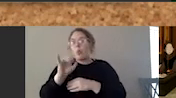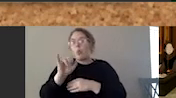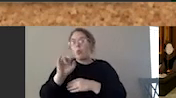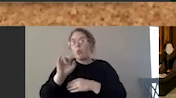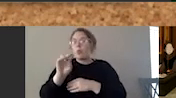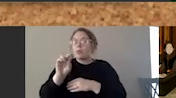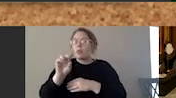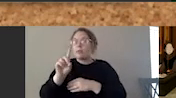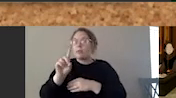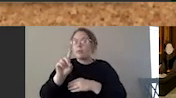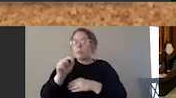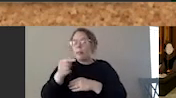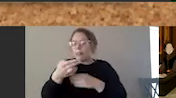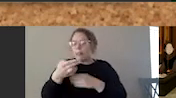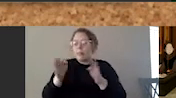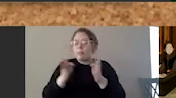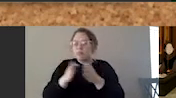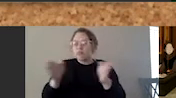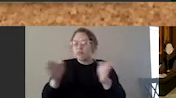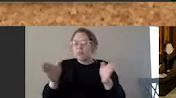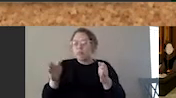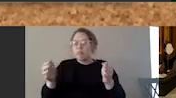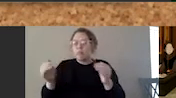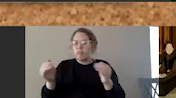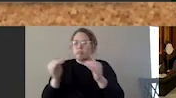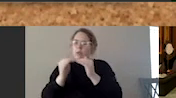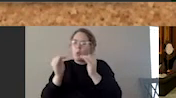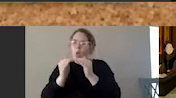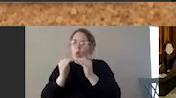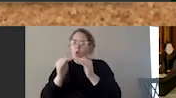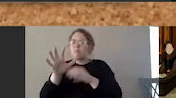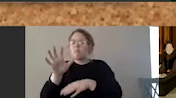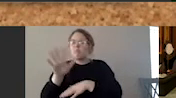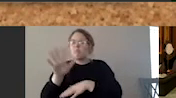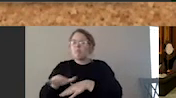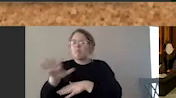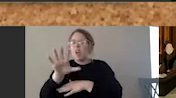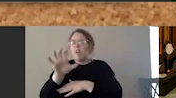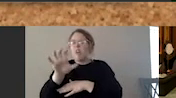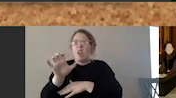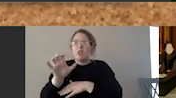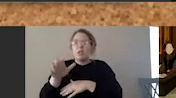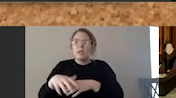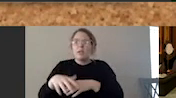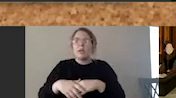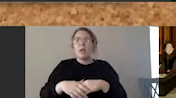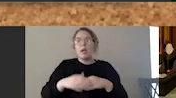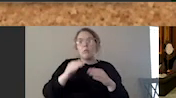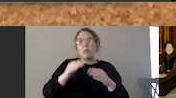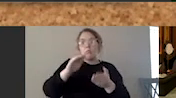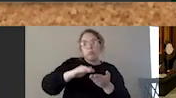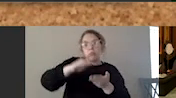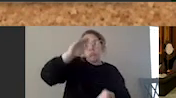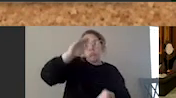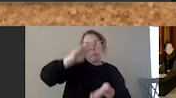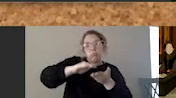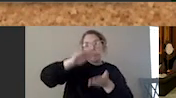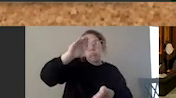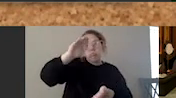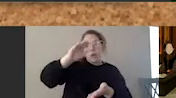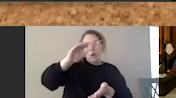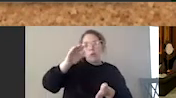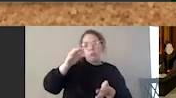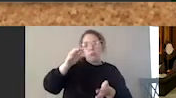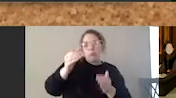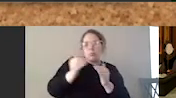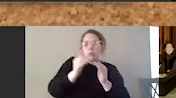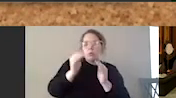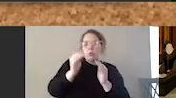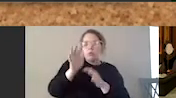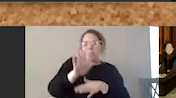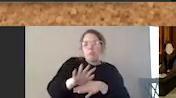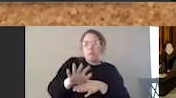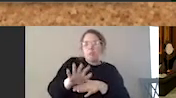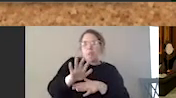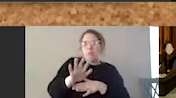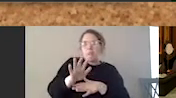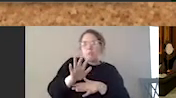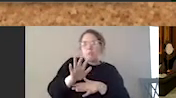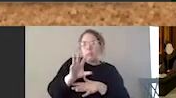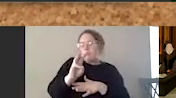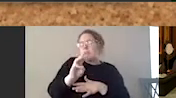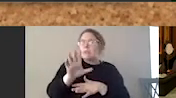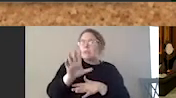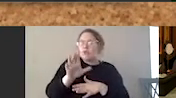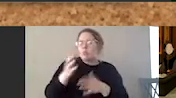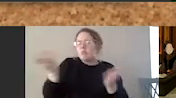equals, I don't know, 500, and height equals, let's say, I don't know,